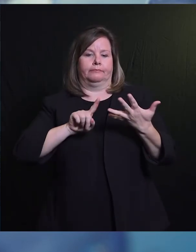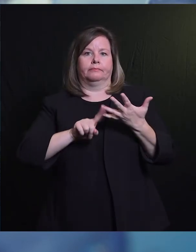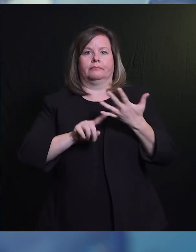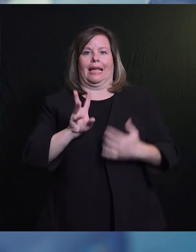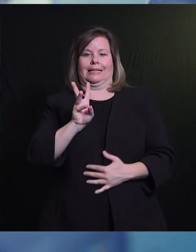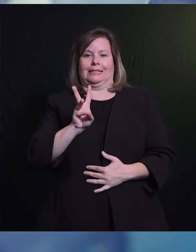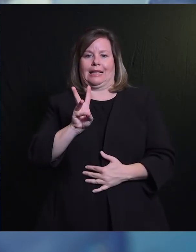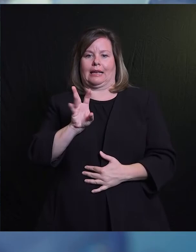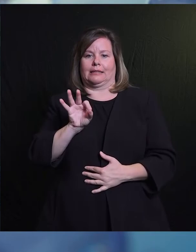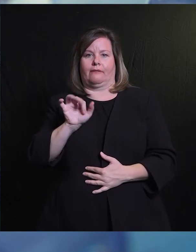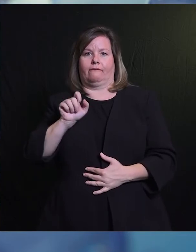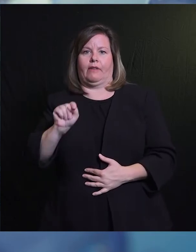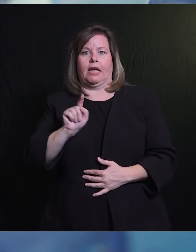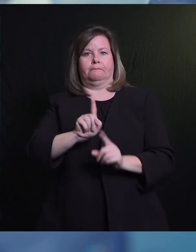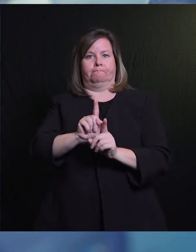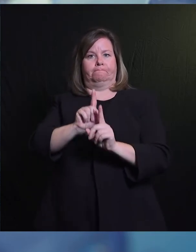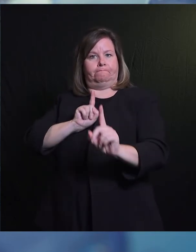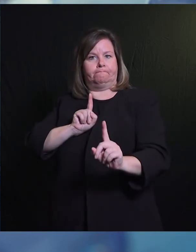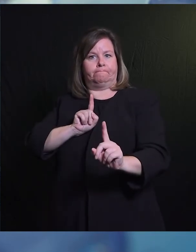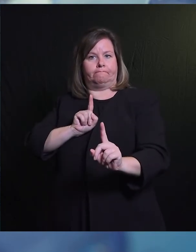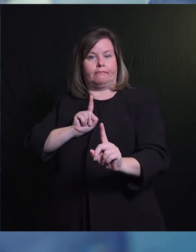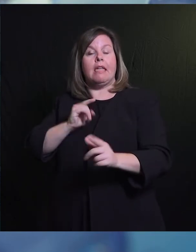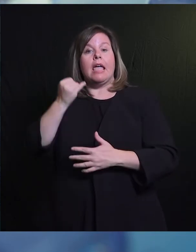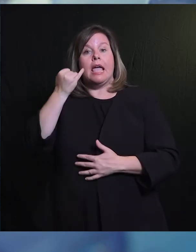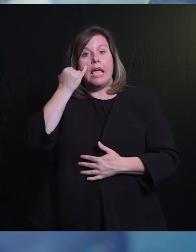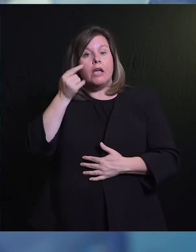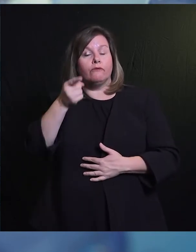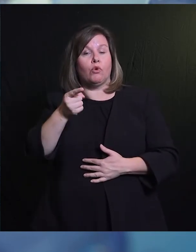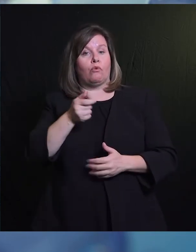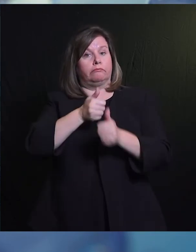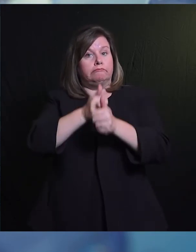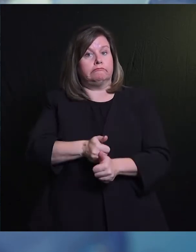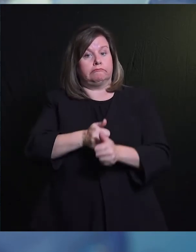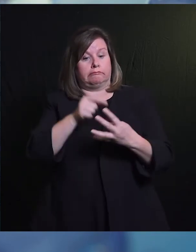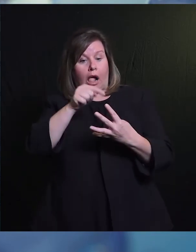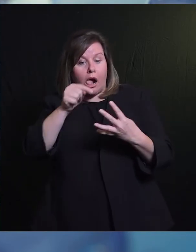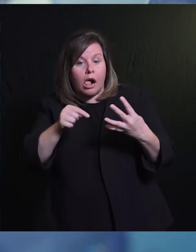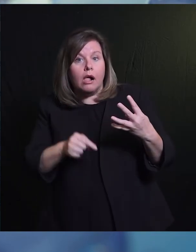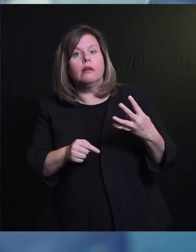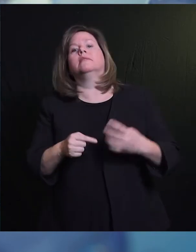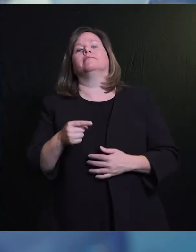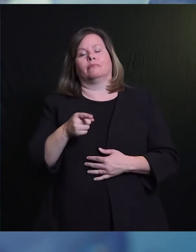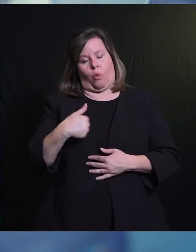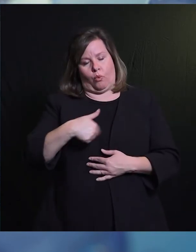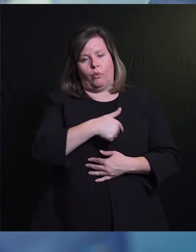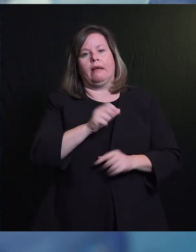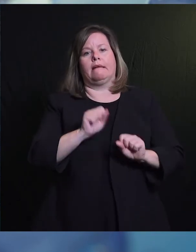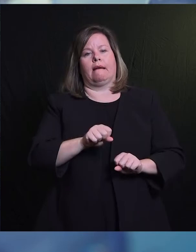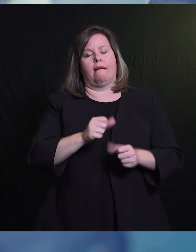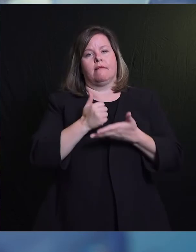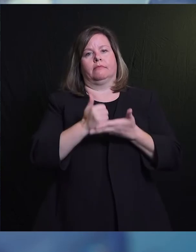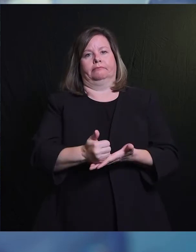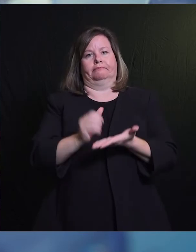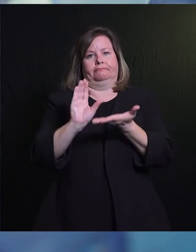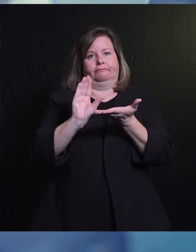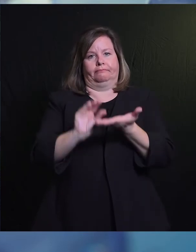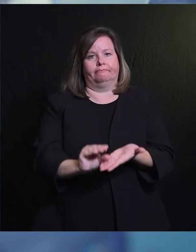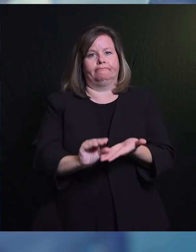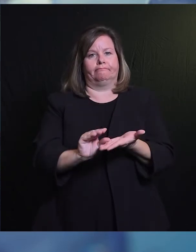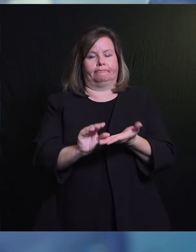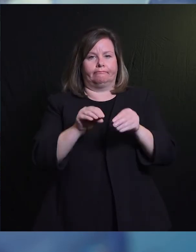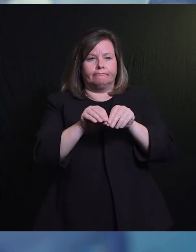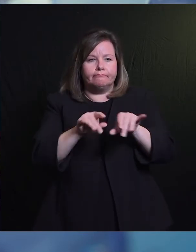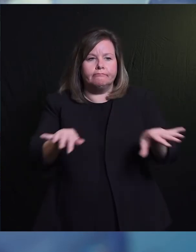if you do that, together we can make that rate go down and we can move on to the next phase in this reopening in the My